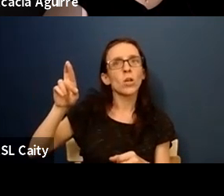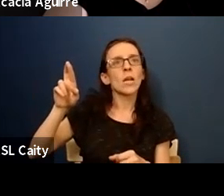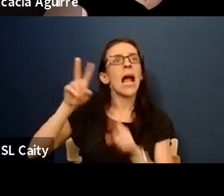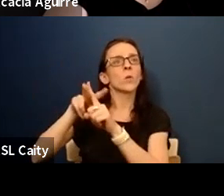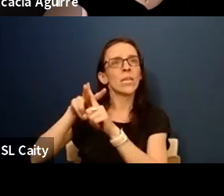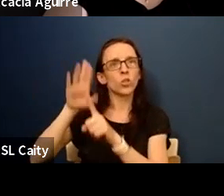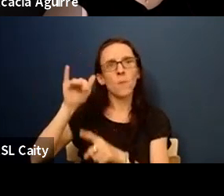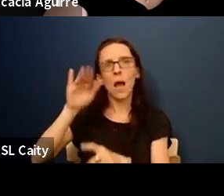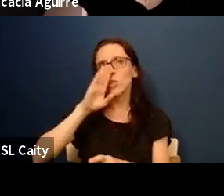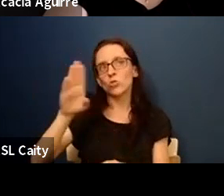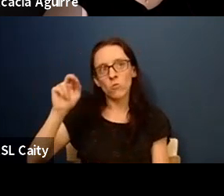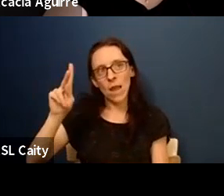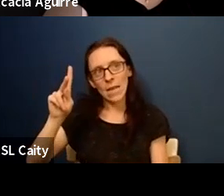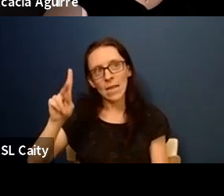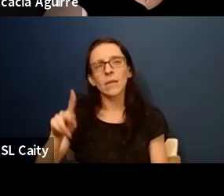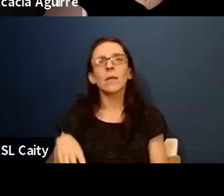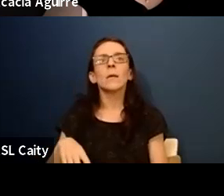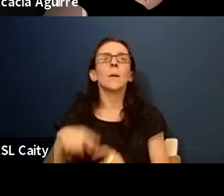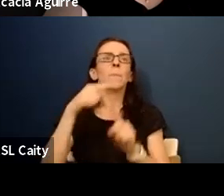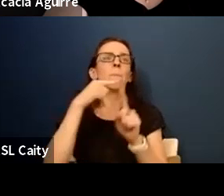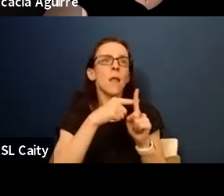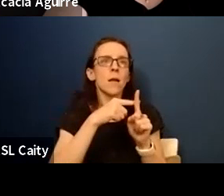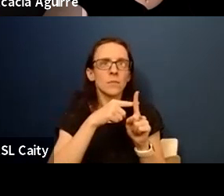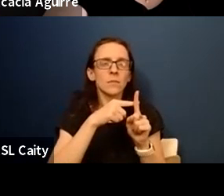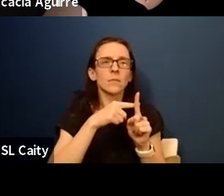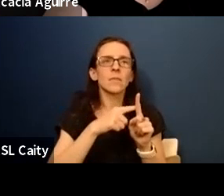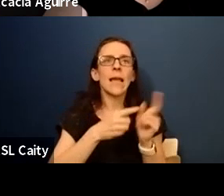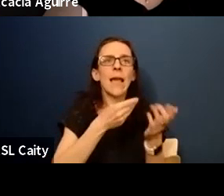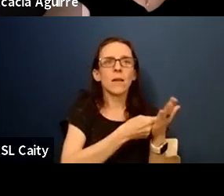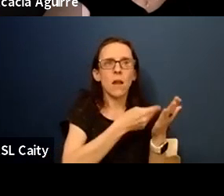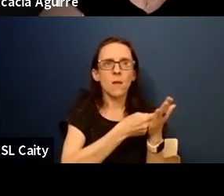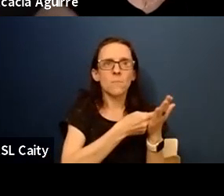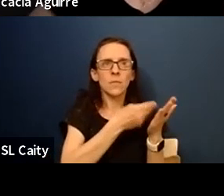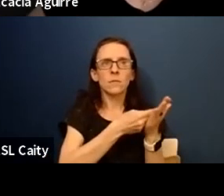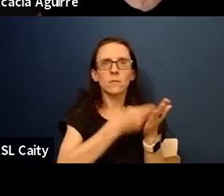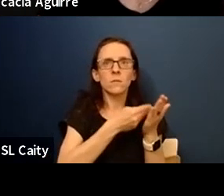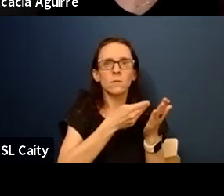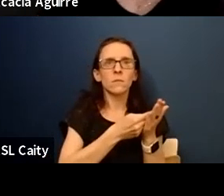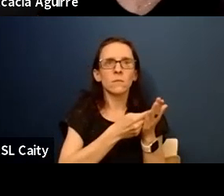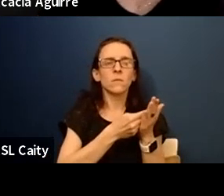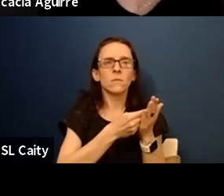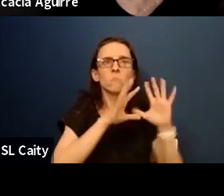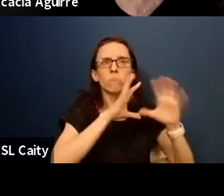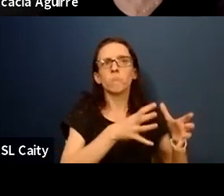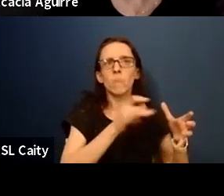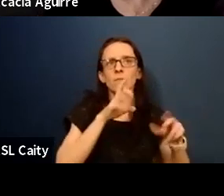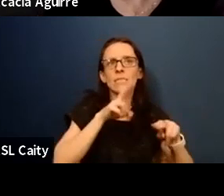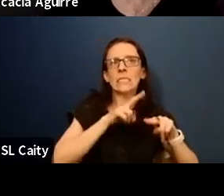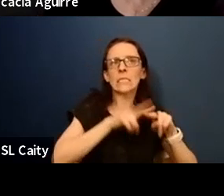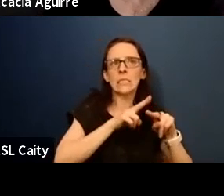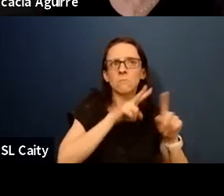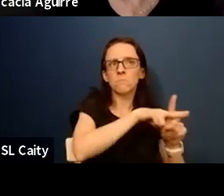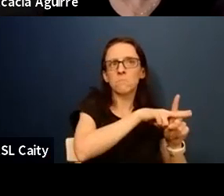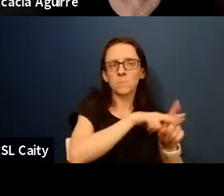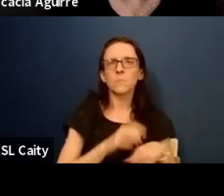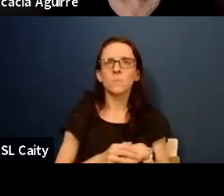straight rank and an economic set aside of seats. So those